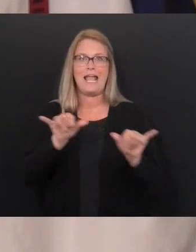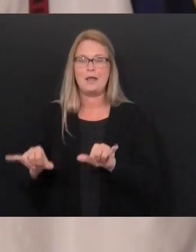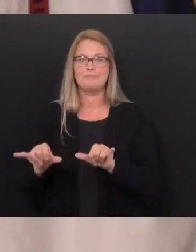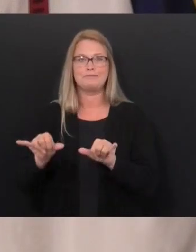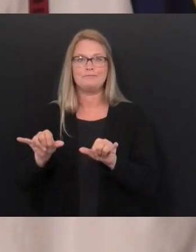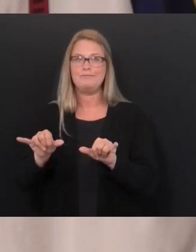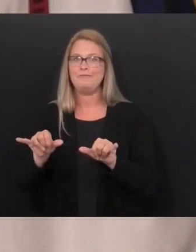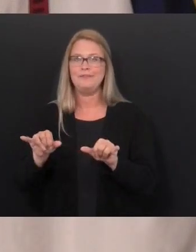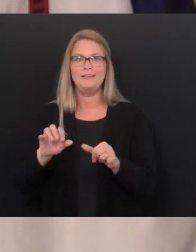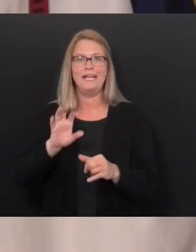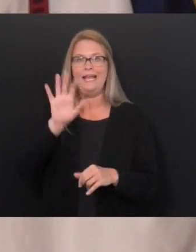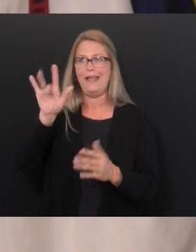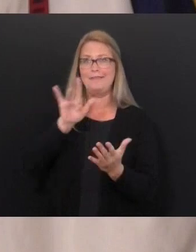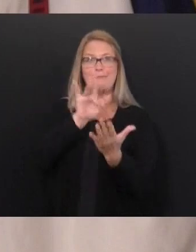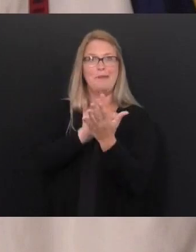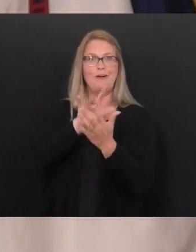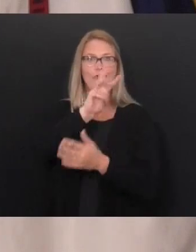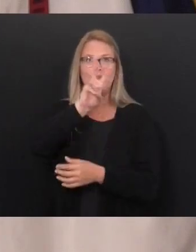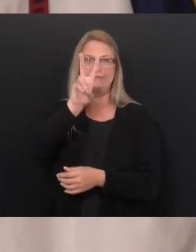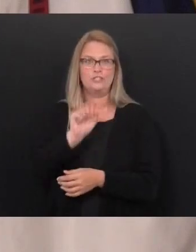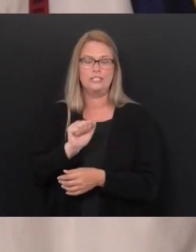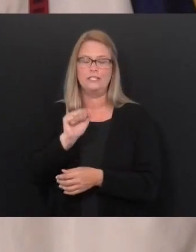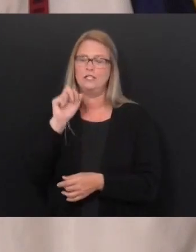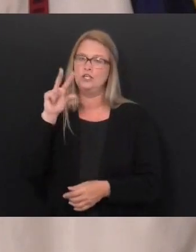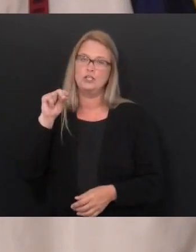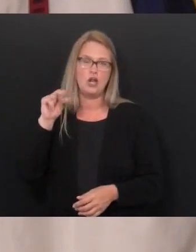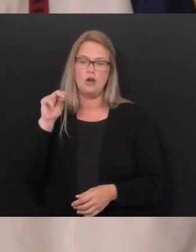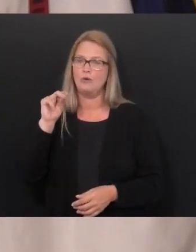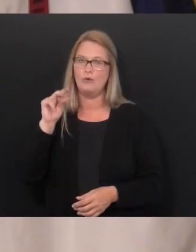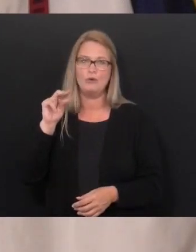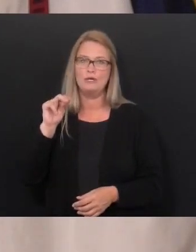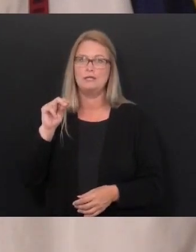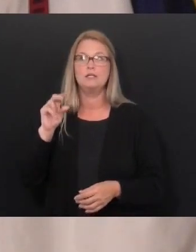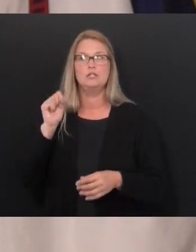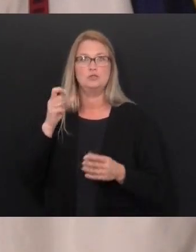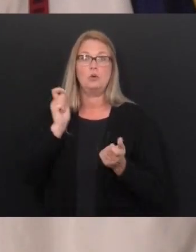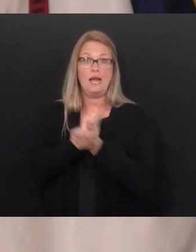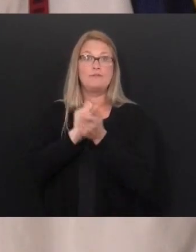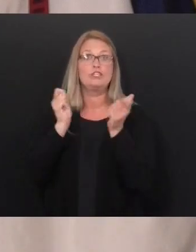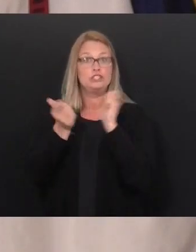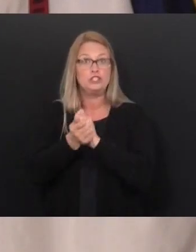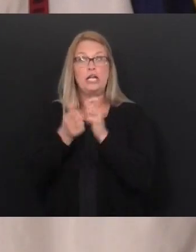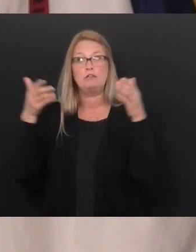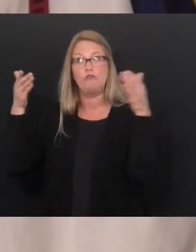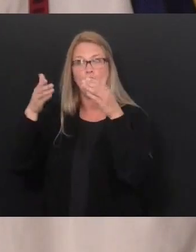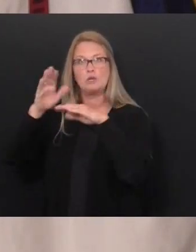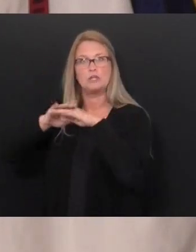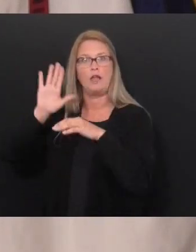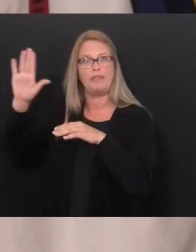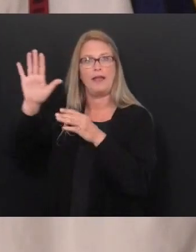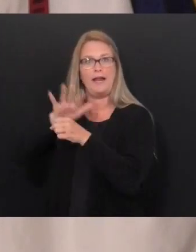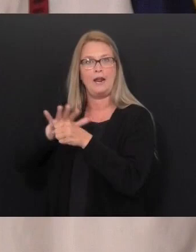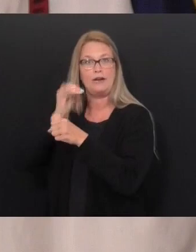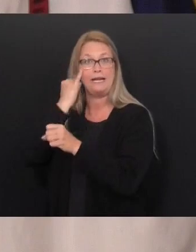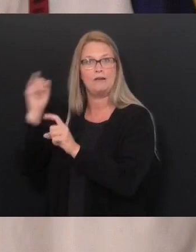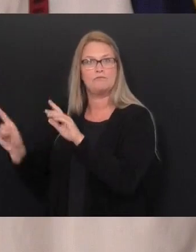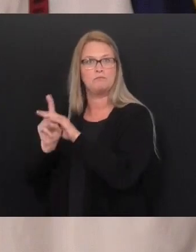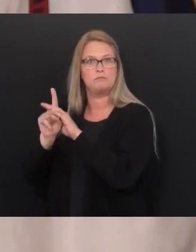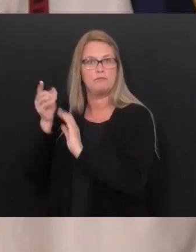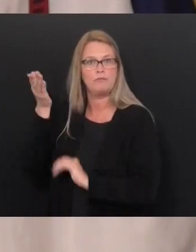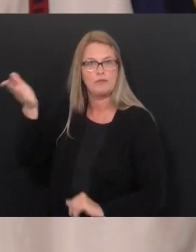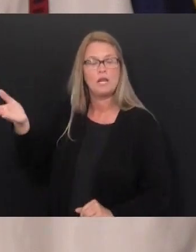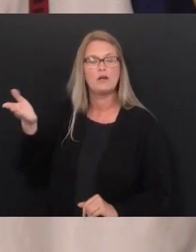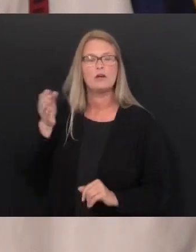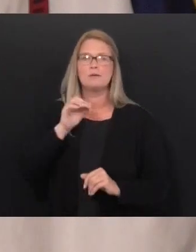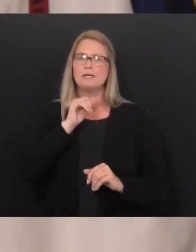county dead in the middle of the state or whatever. So we may very well have to change, but I want everyone to know loud and clear that this is not